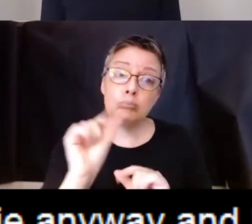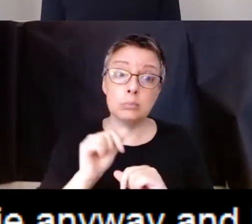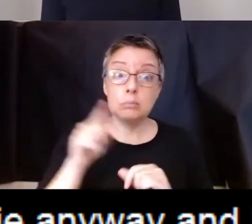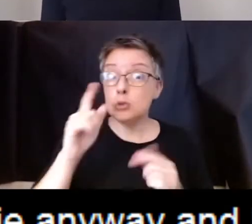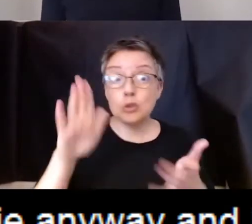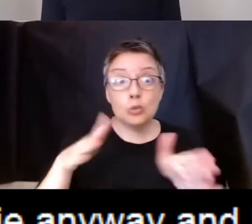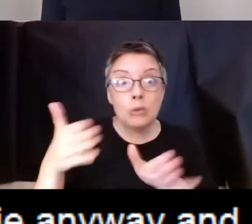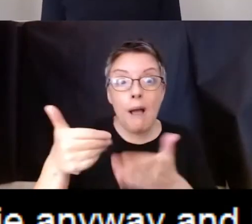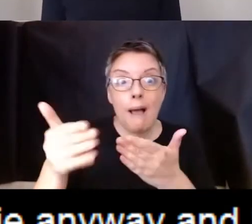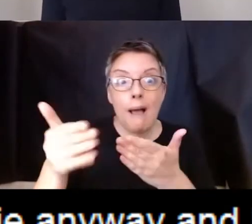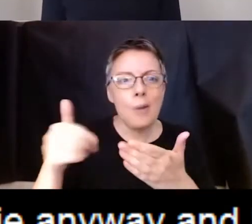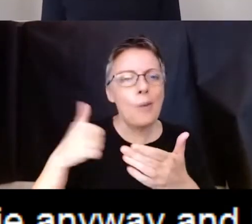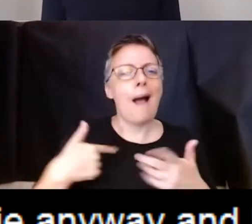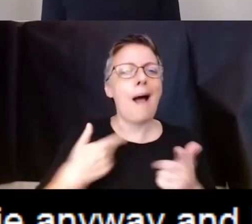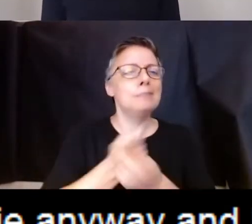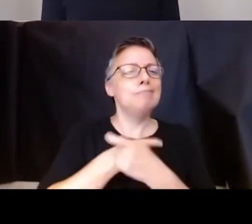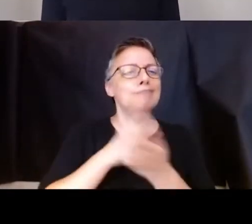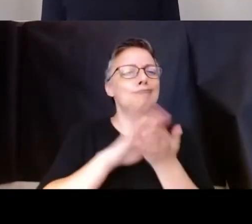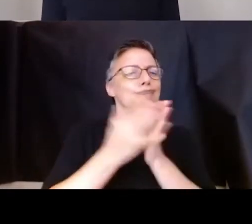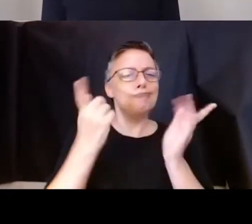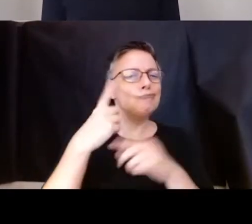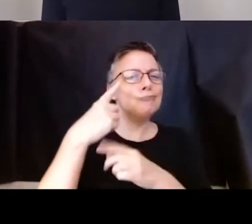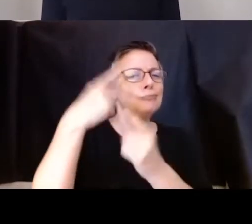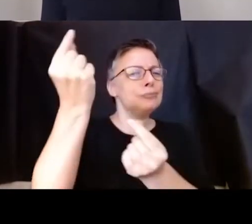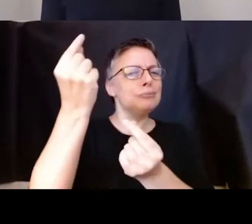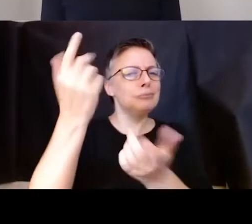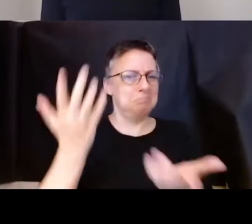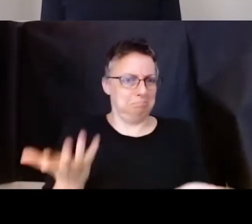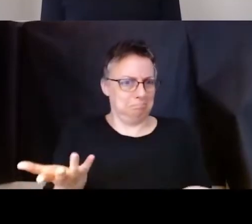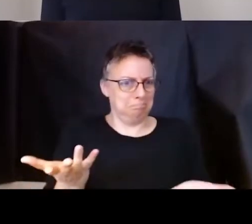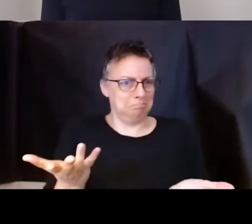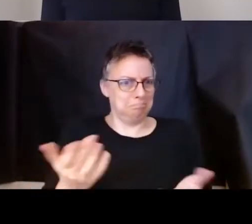and I go on my merry way, never to be seen again.